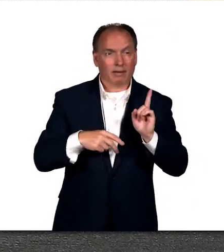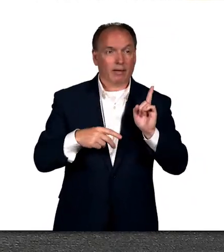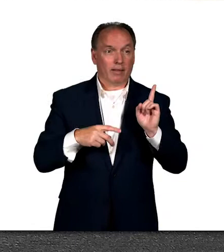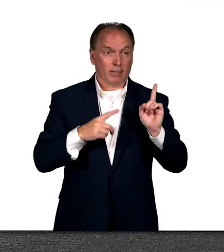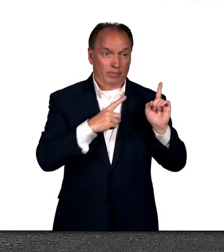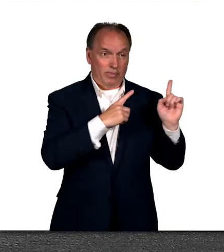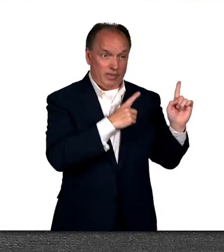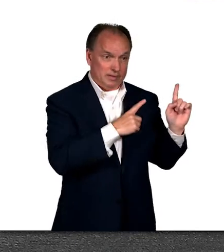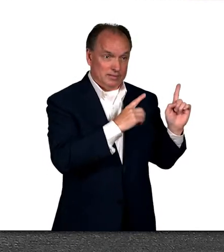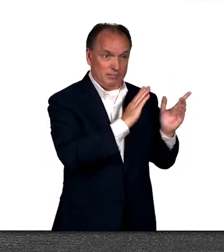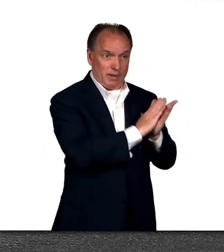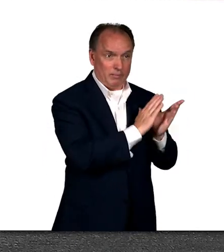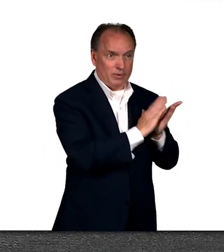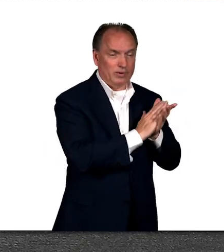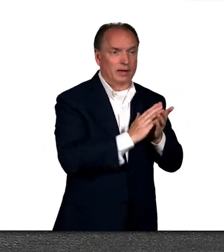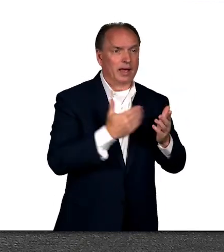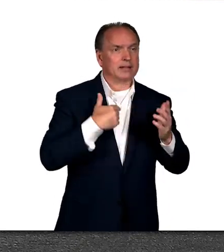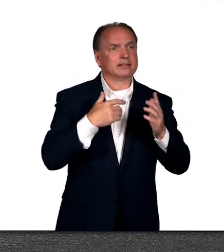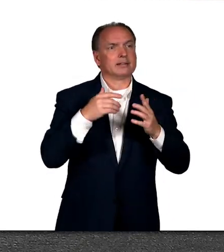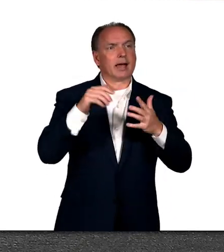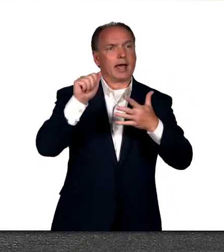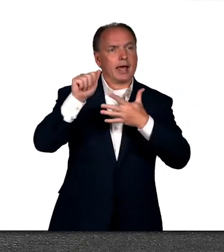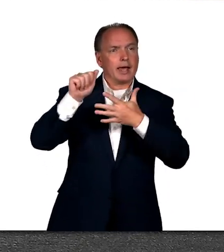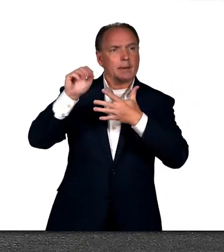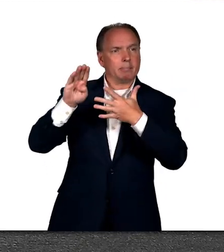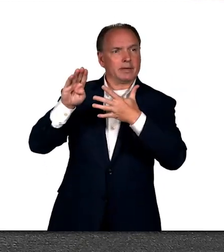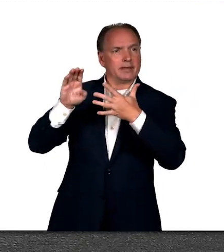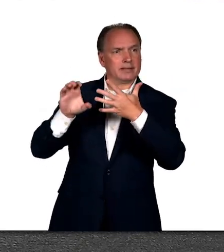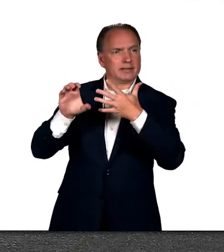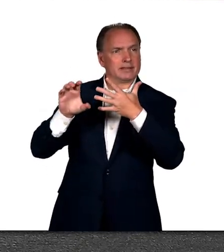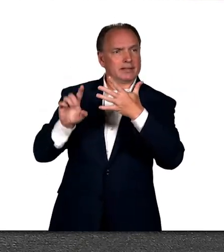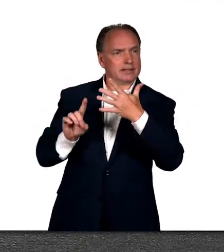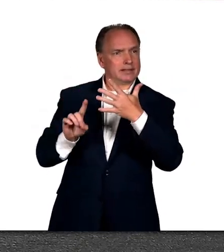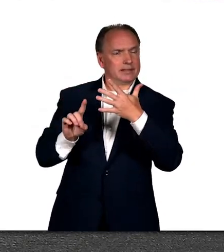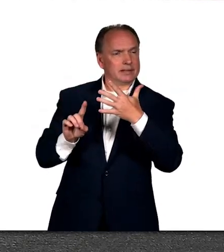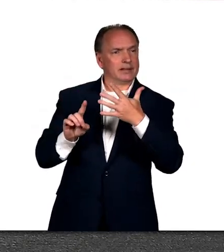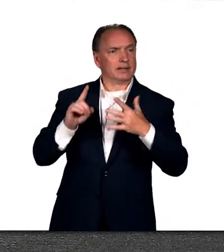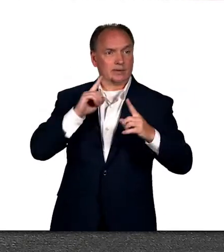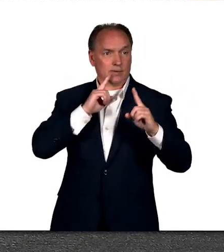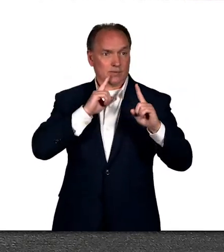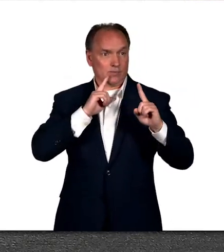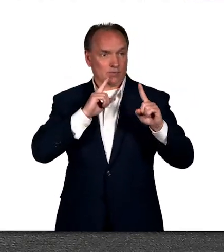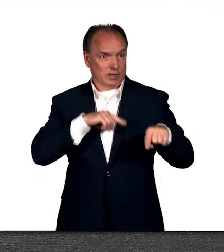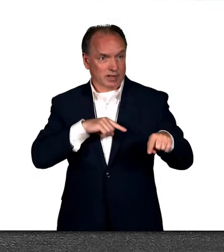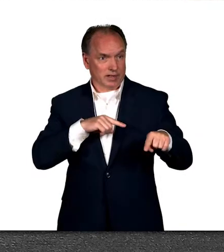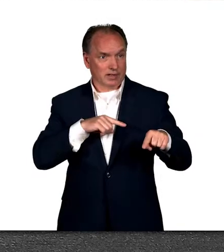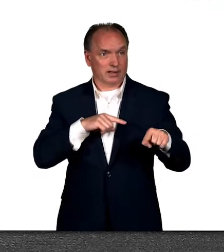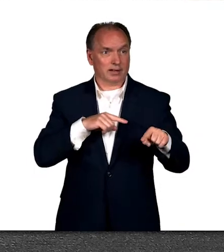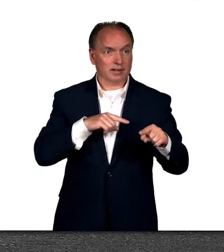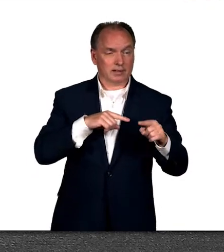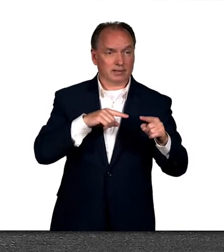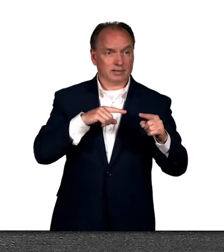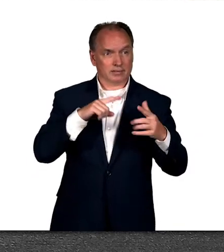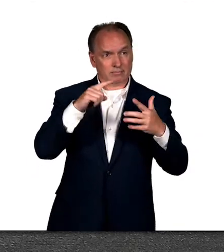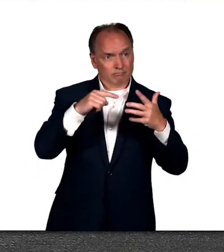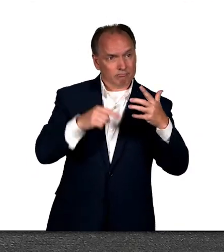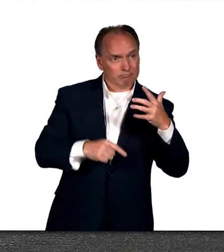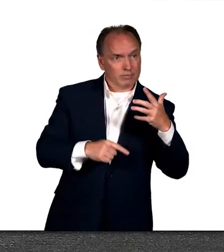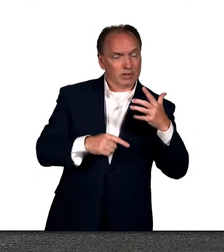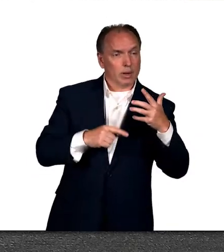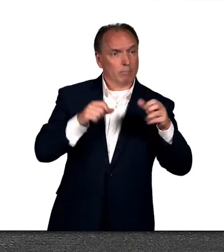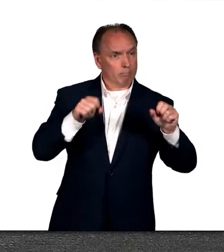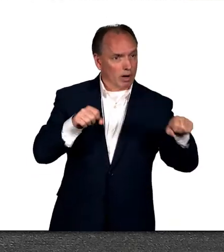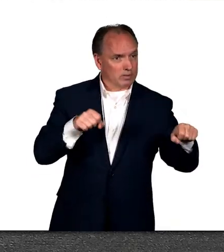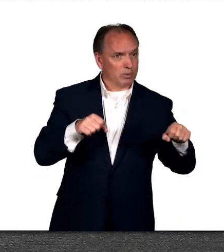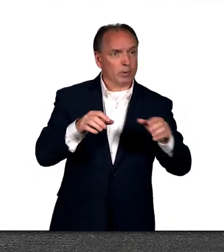one has multiple choice, so you get to read the possible answers, and you get to